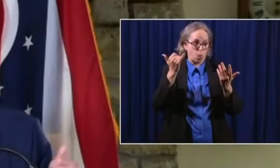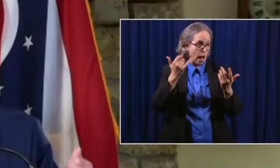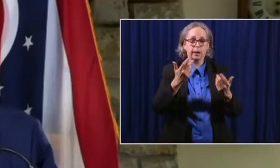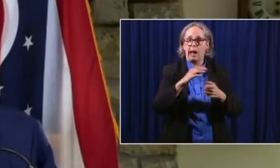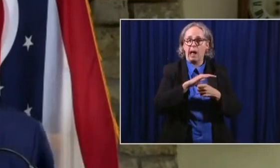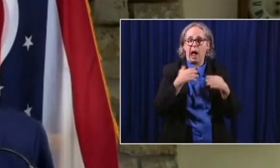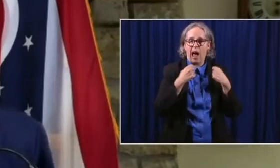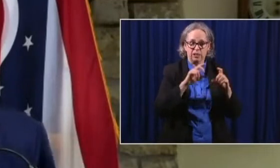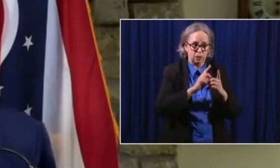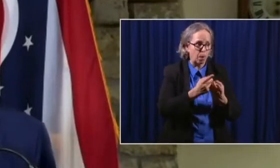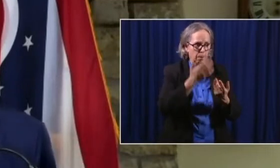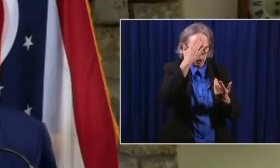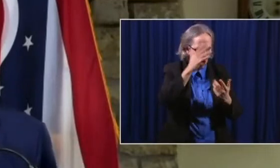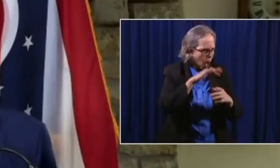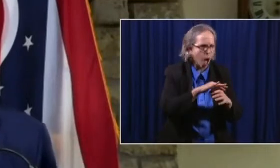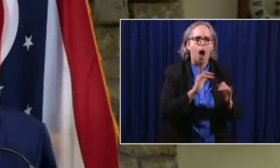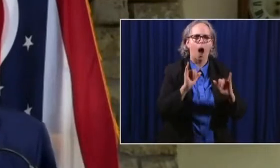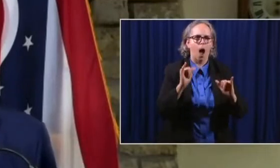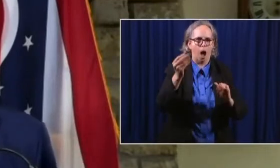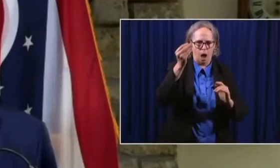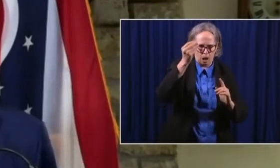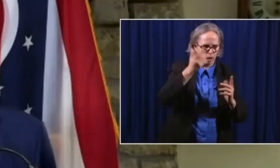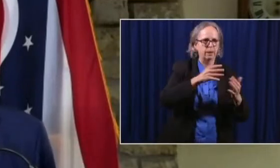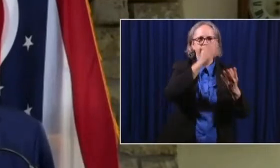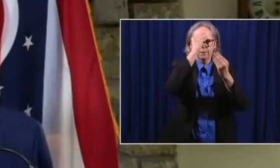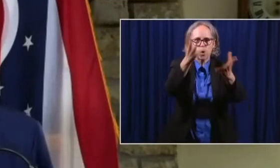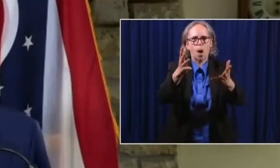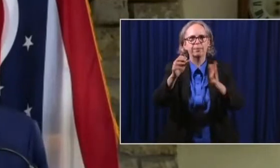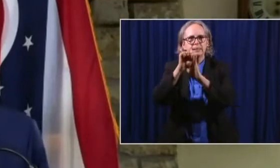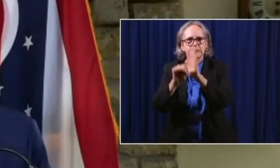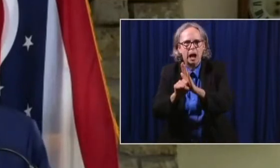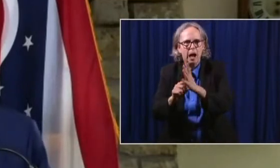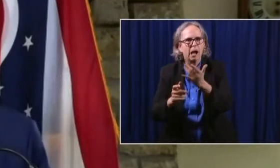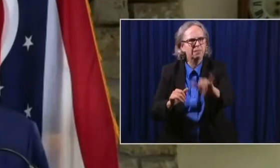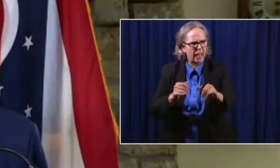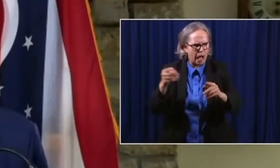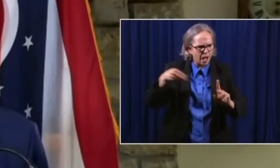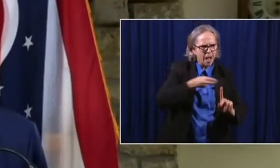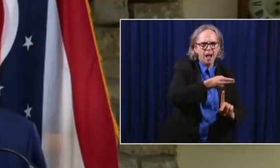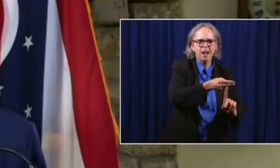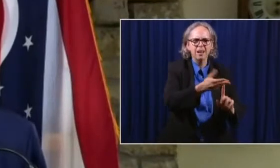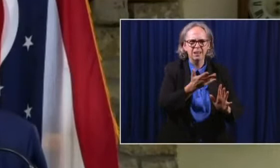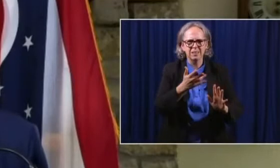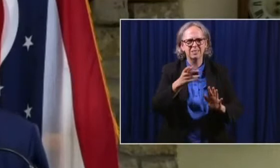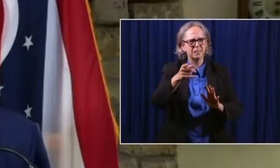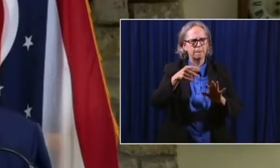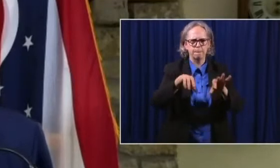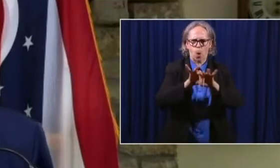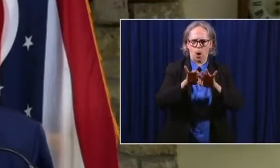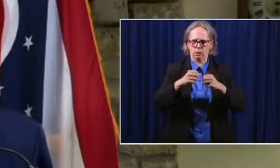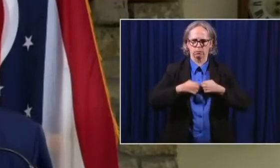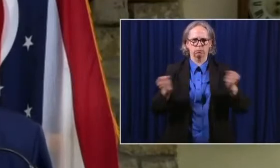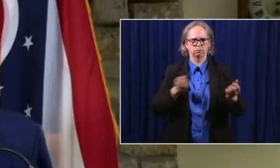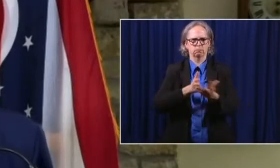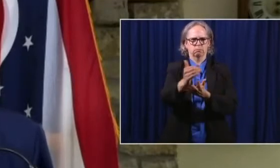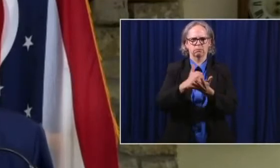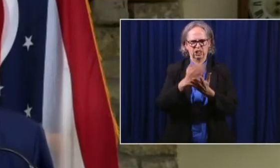department, then the local health department, it goes to the state. But the whole idea is to be transparent about how we're doing this.